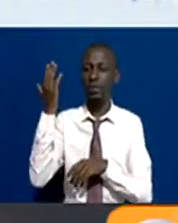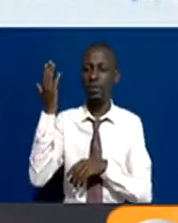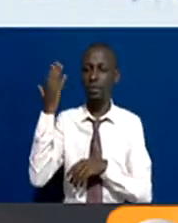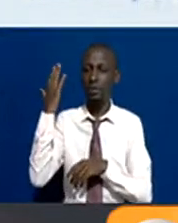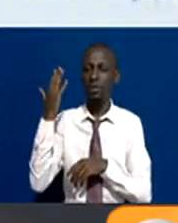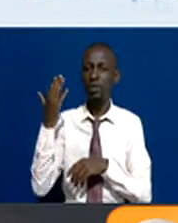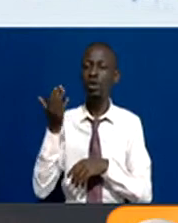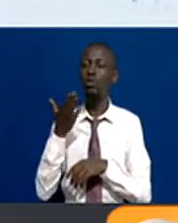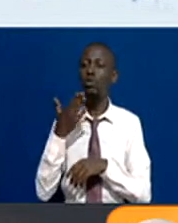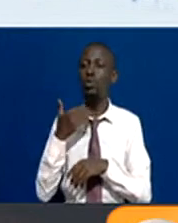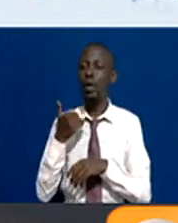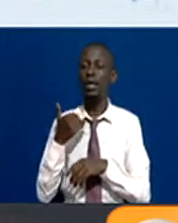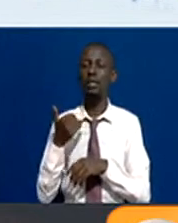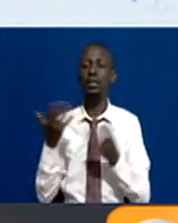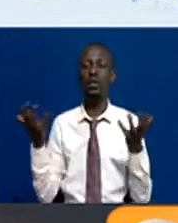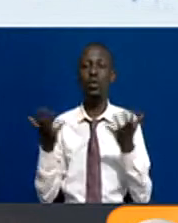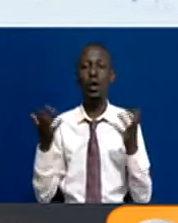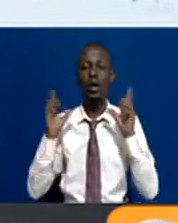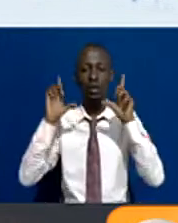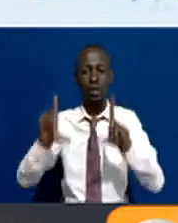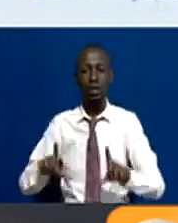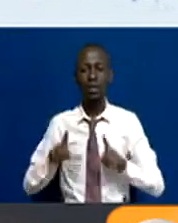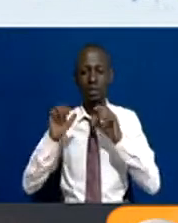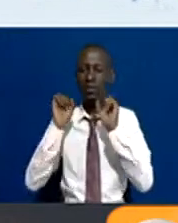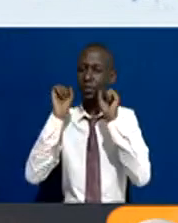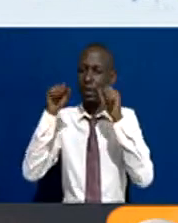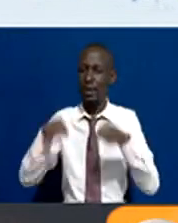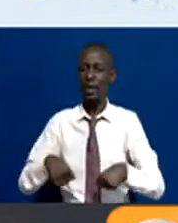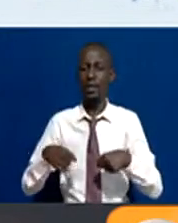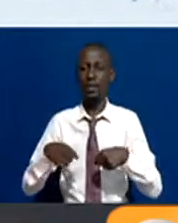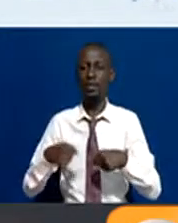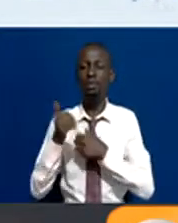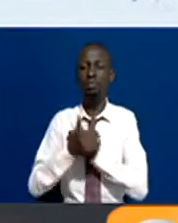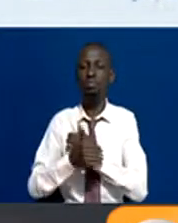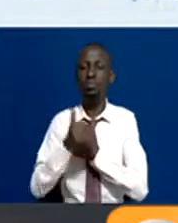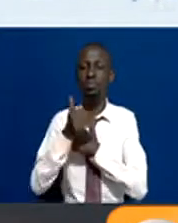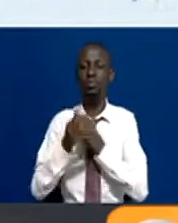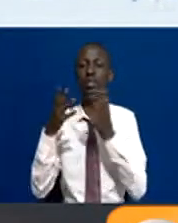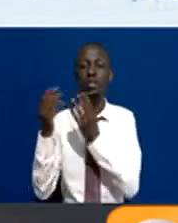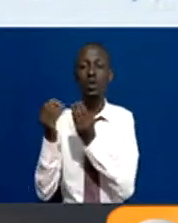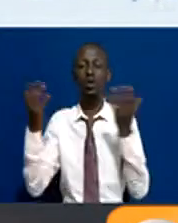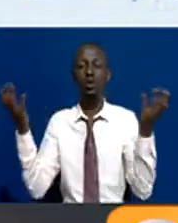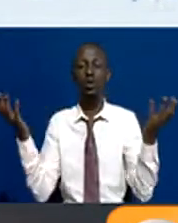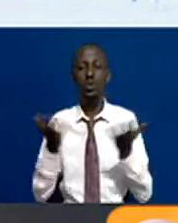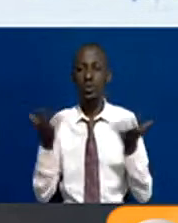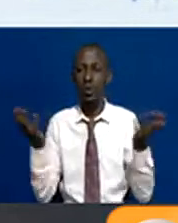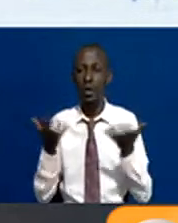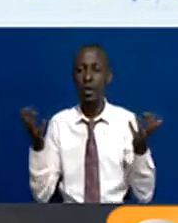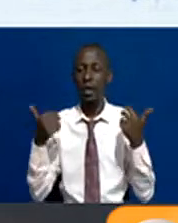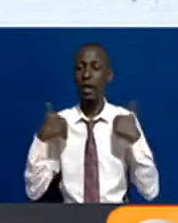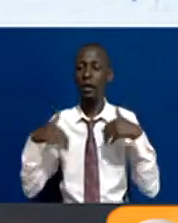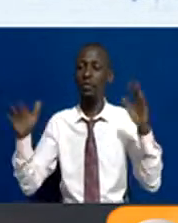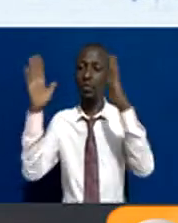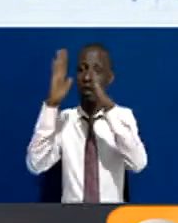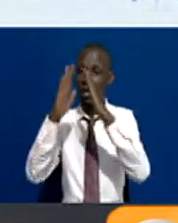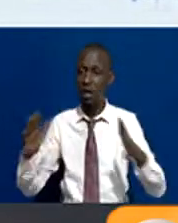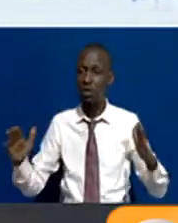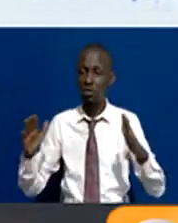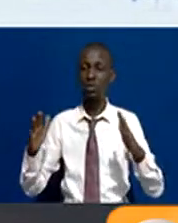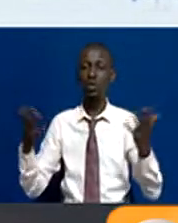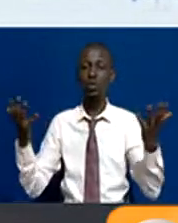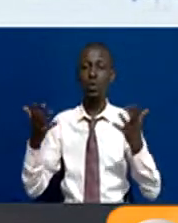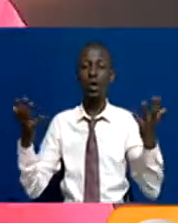for shelter, you know, where can they go in a practical sense? Do we have safe houses that exist?